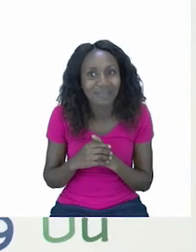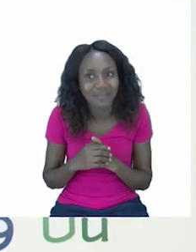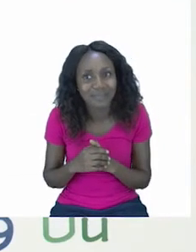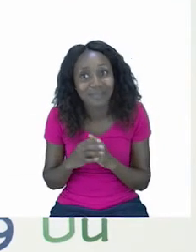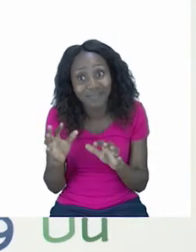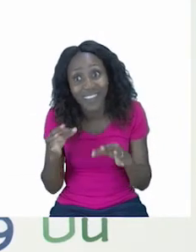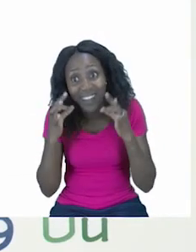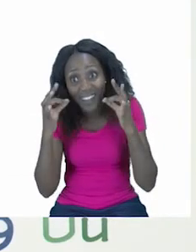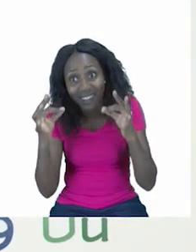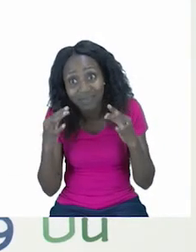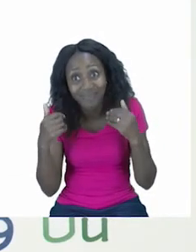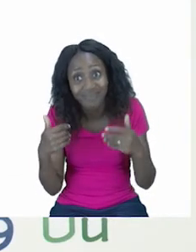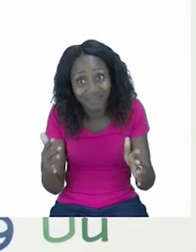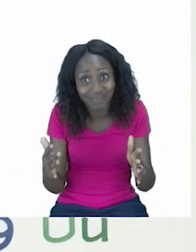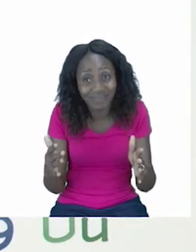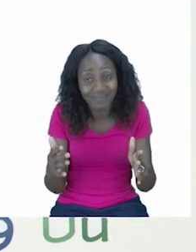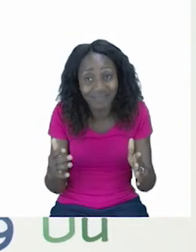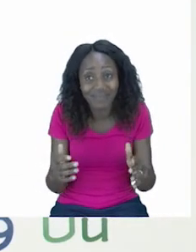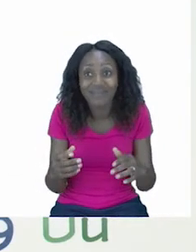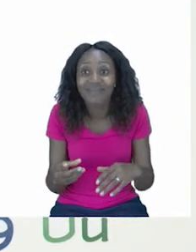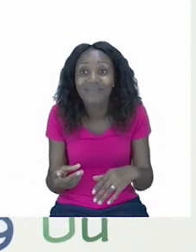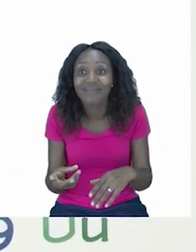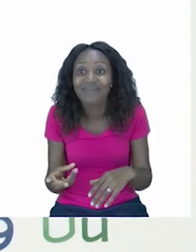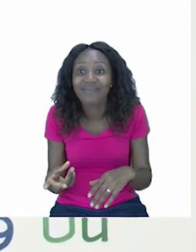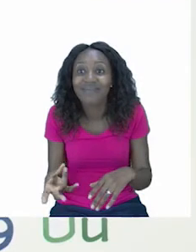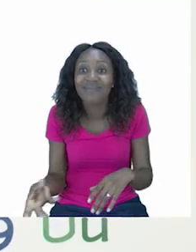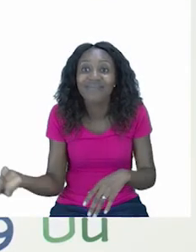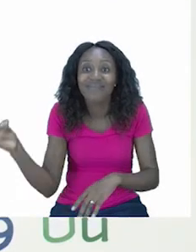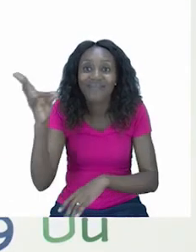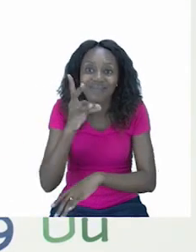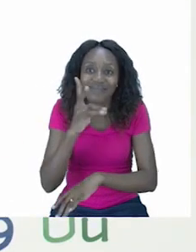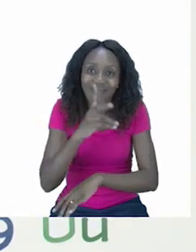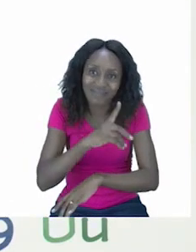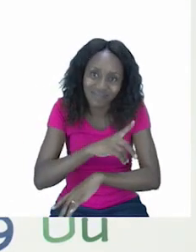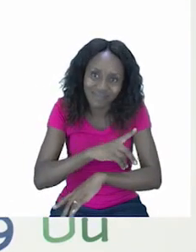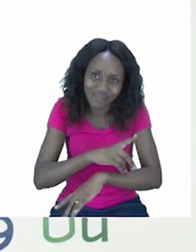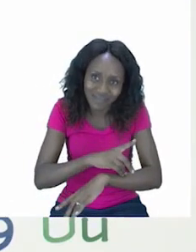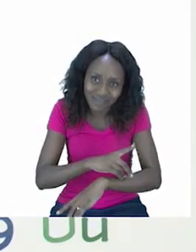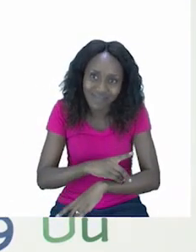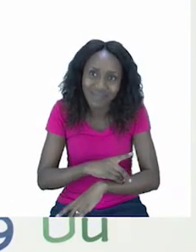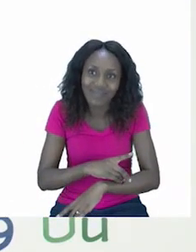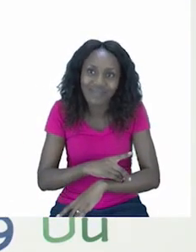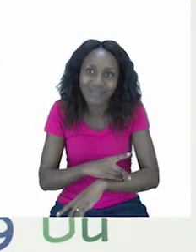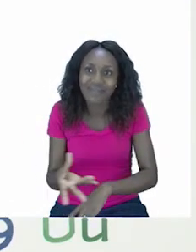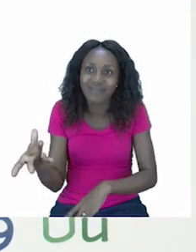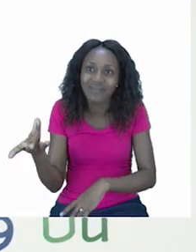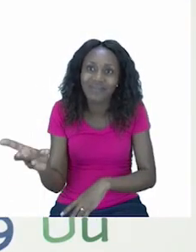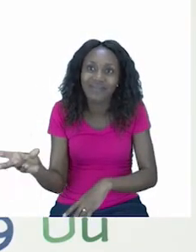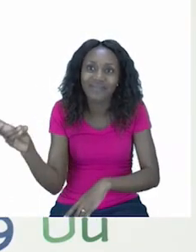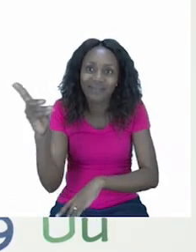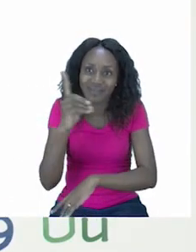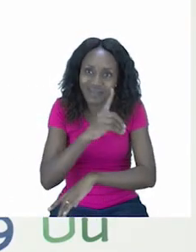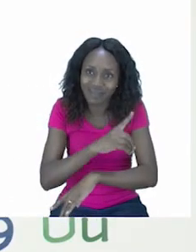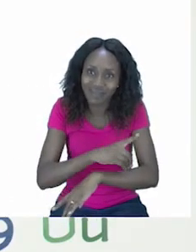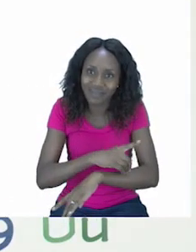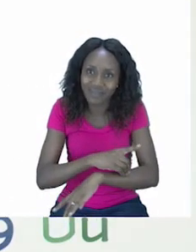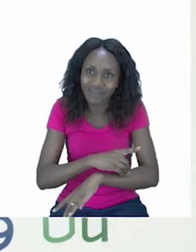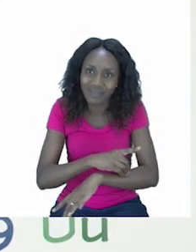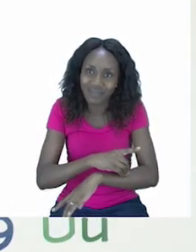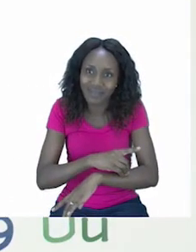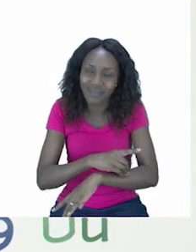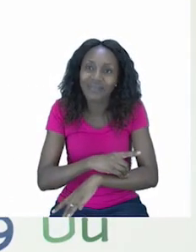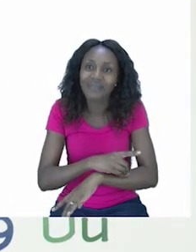this. There are 7 days, there are 7 days, there are